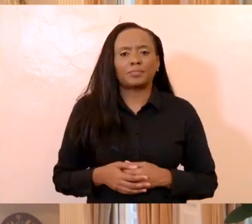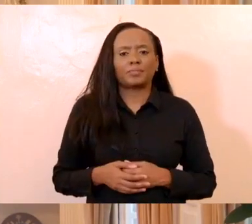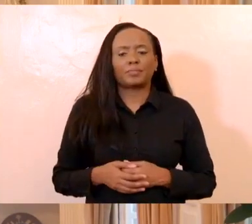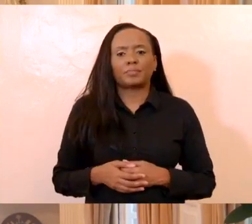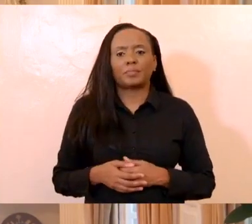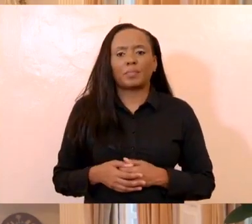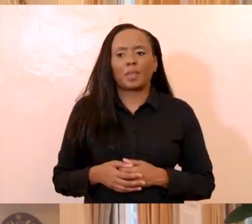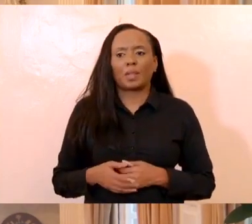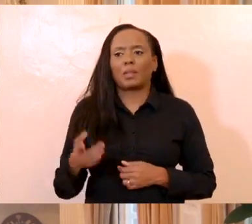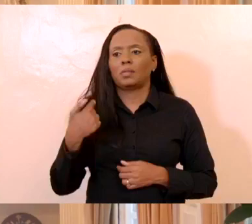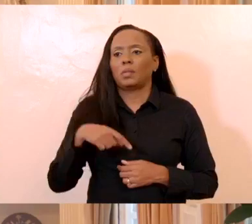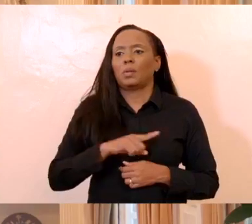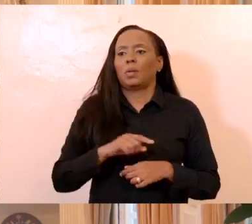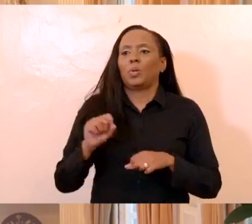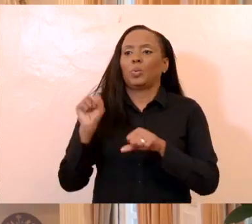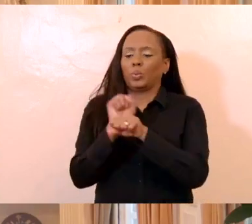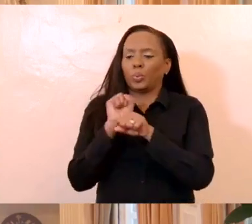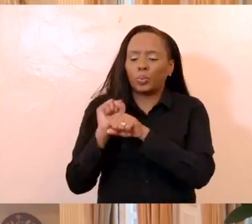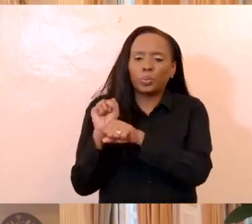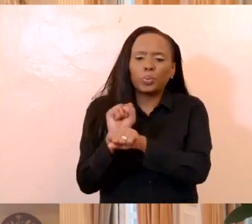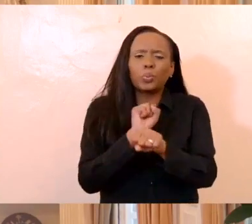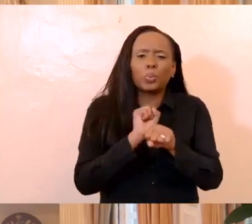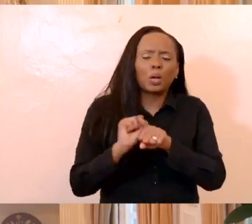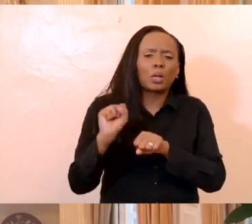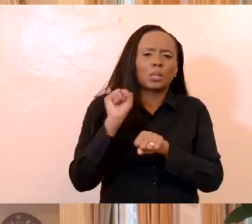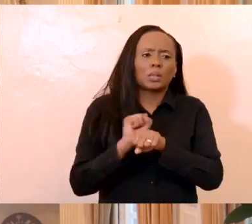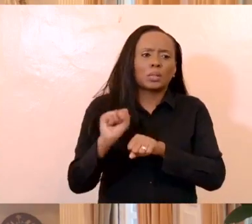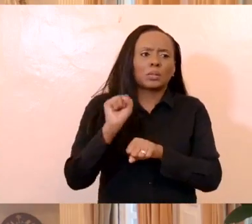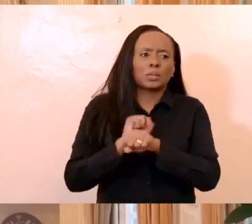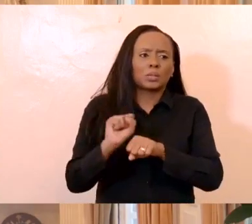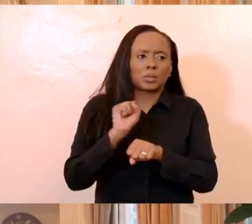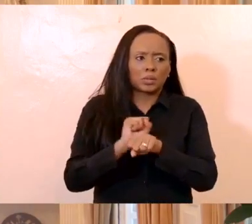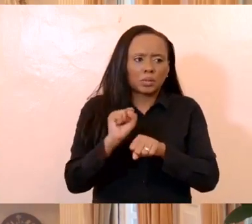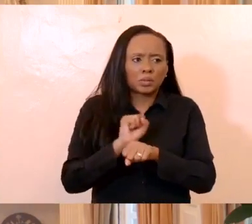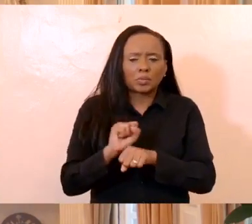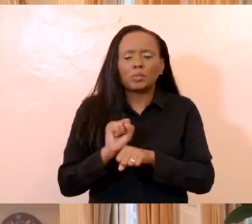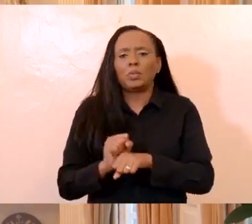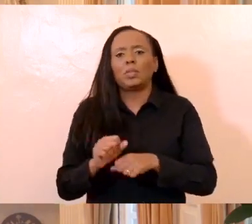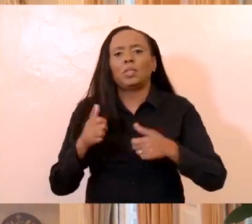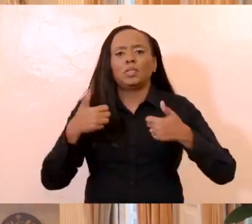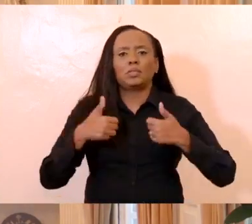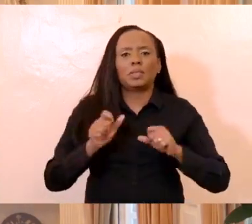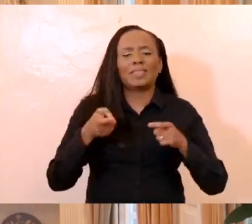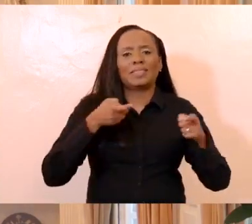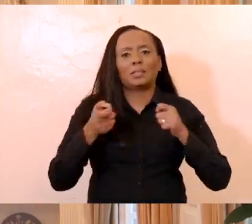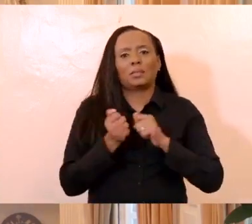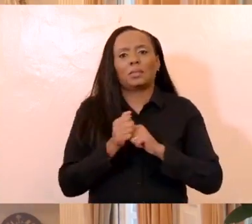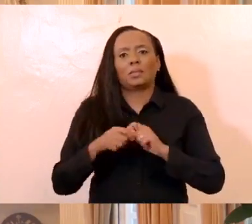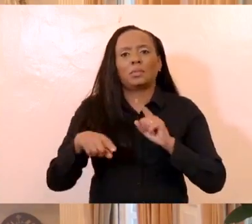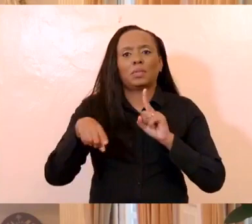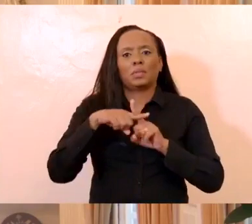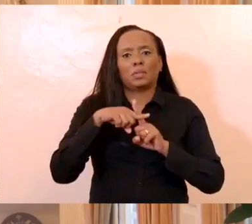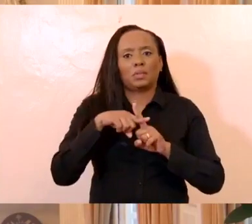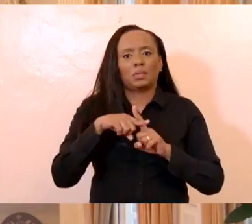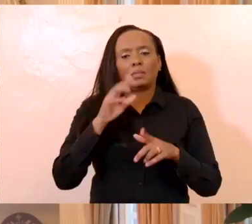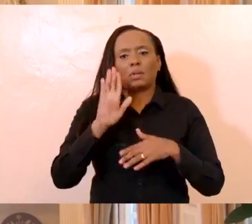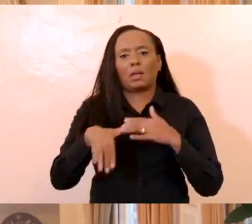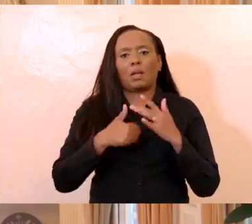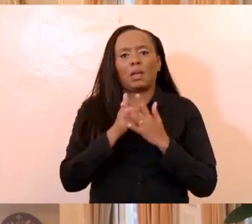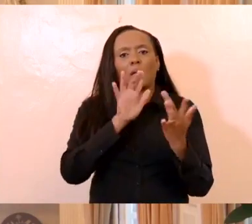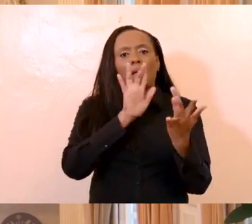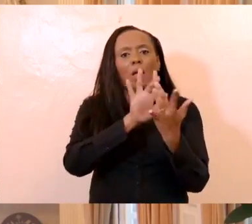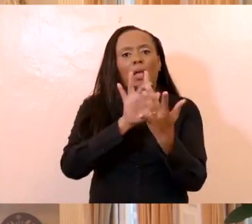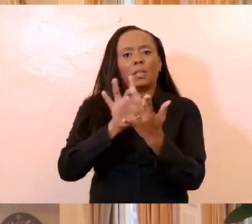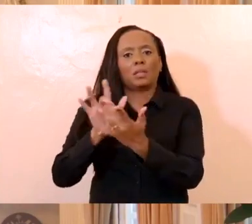working assiduously to deal with all of the positive cases that we've had and all of the contacts. And we